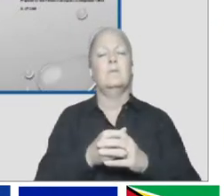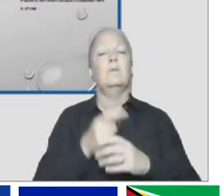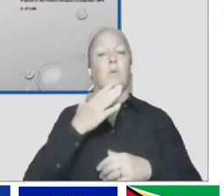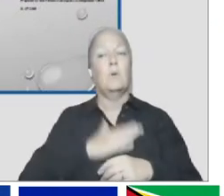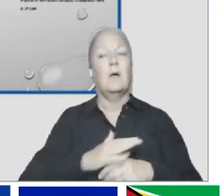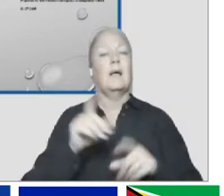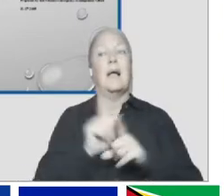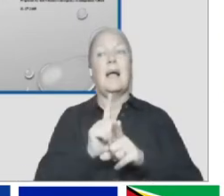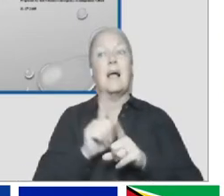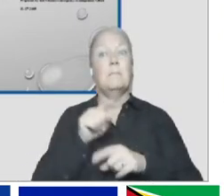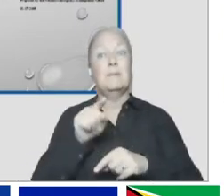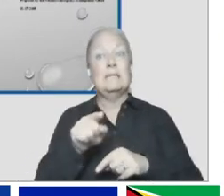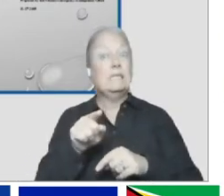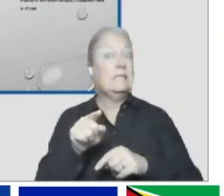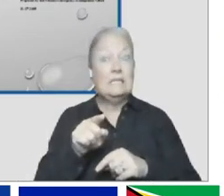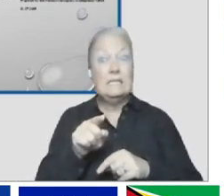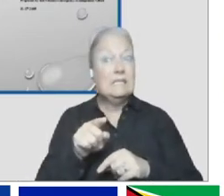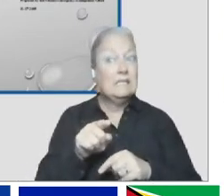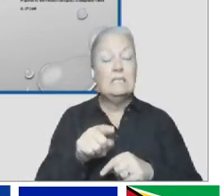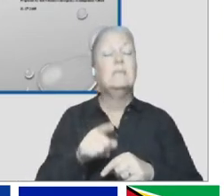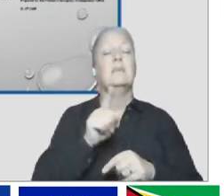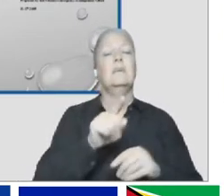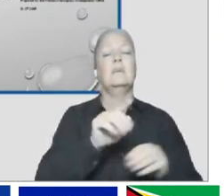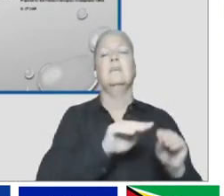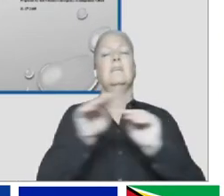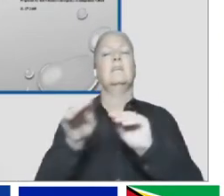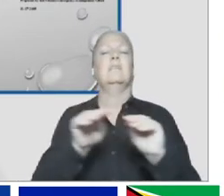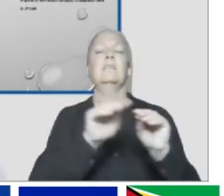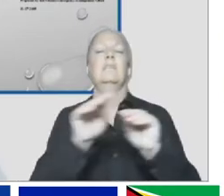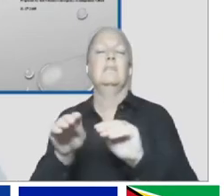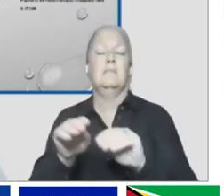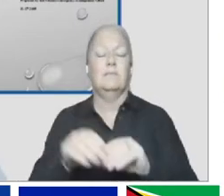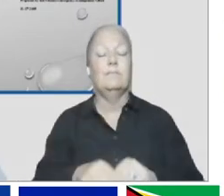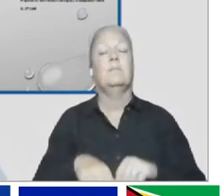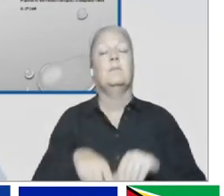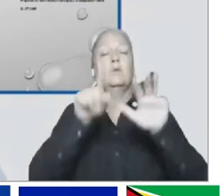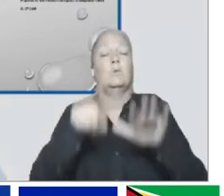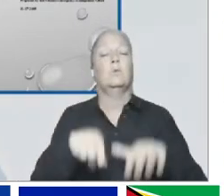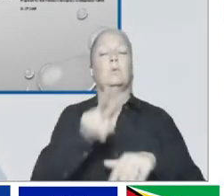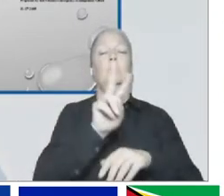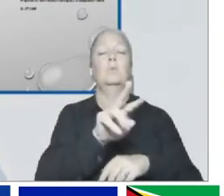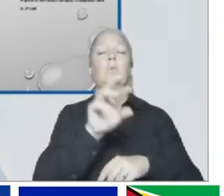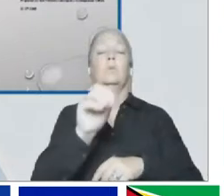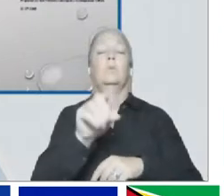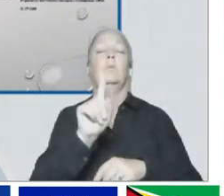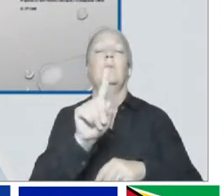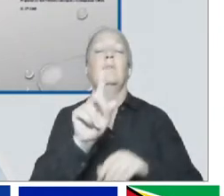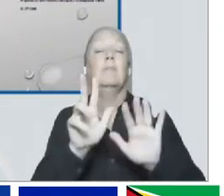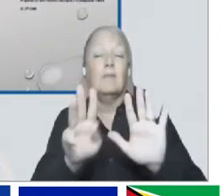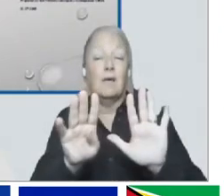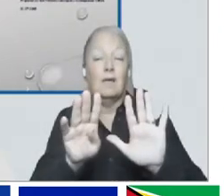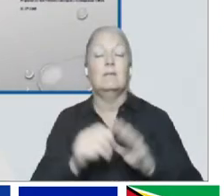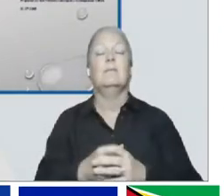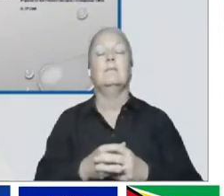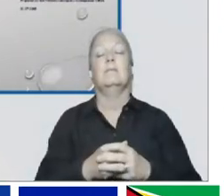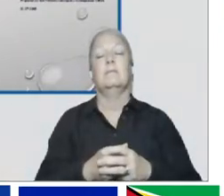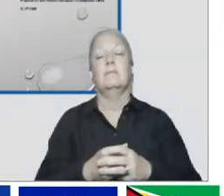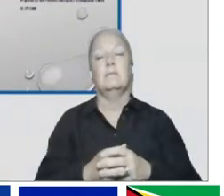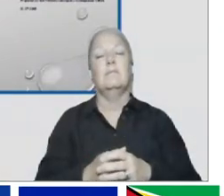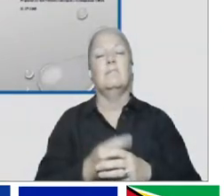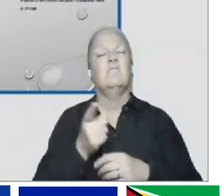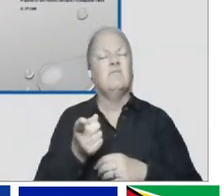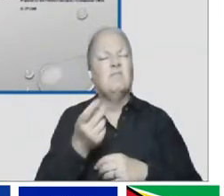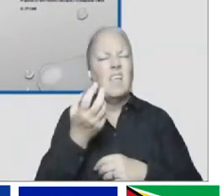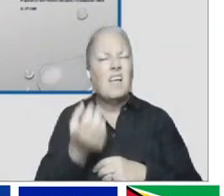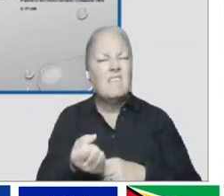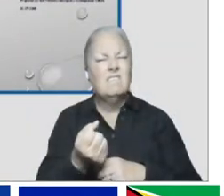In June 2019, extensive exercises as part of the Tradewinds 19 were held in St. Vincent,